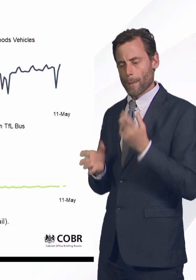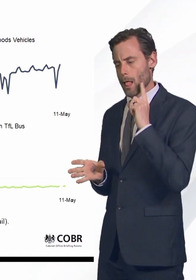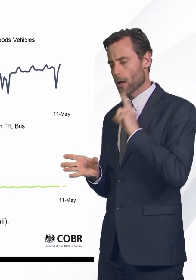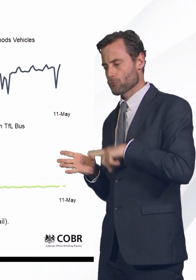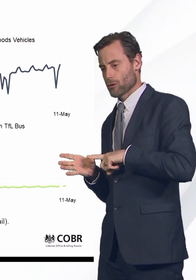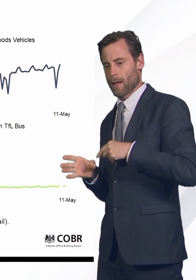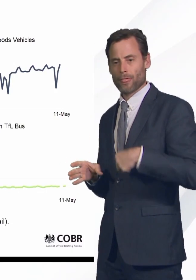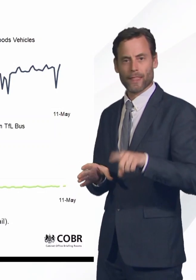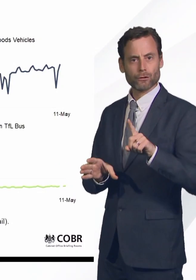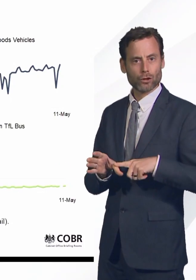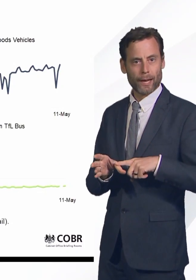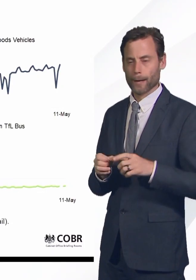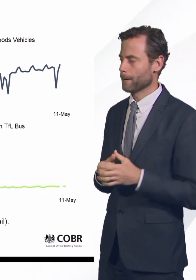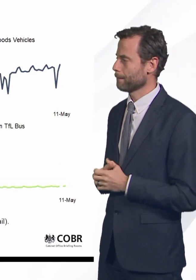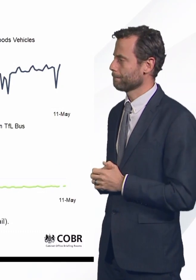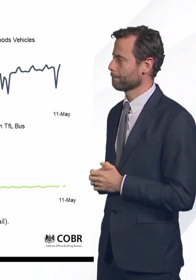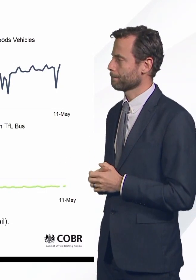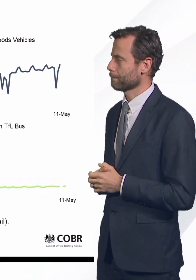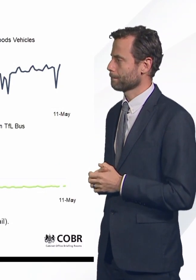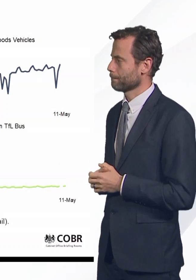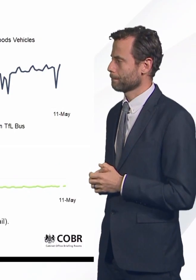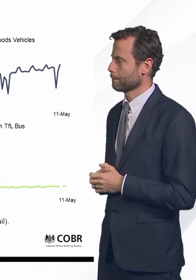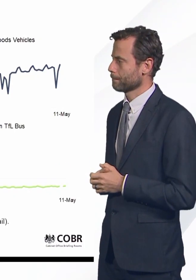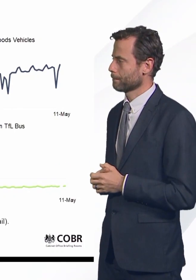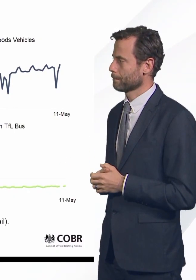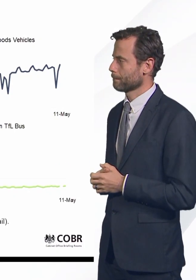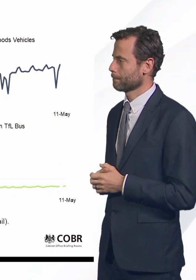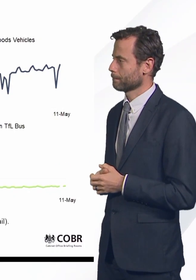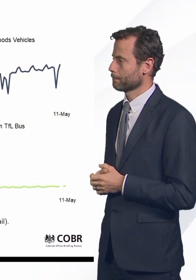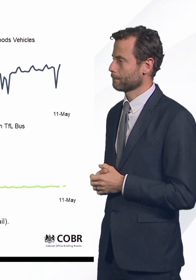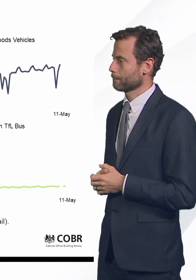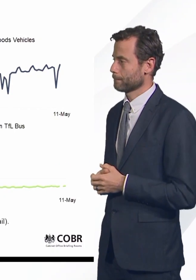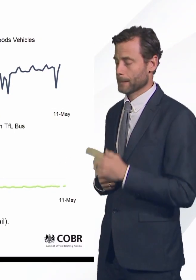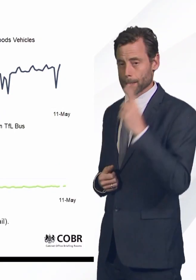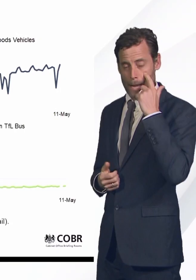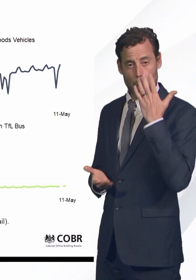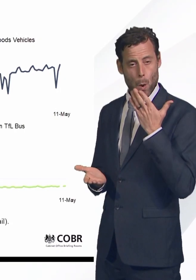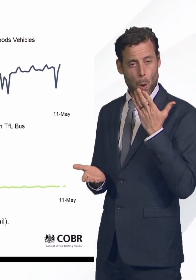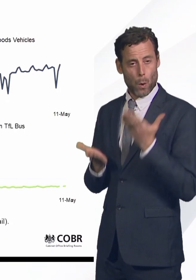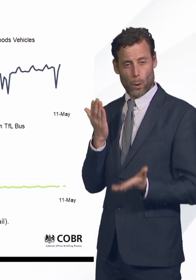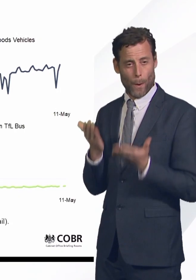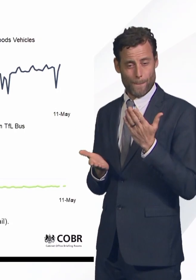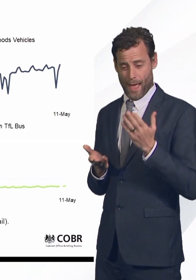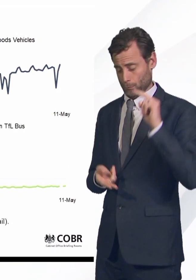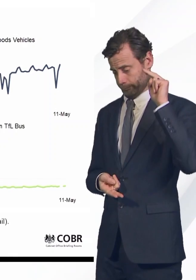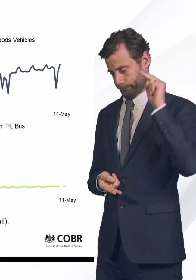see that all of the different types of transport, the reduction in use has been more than 50%, except, of course, in our